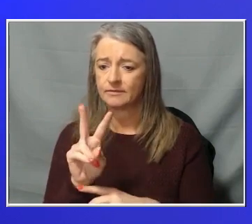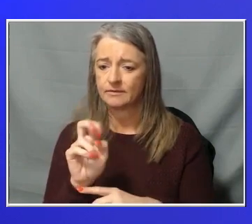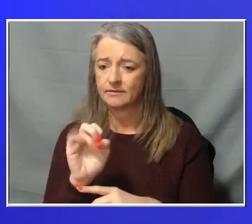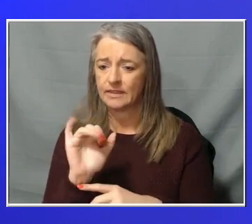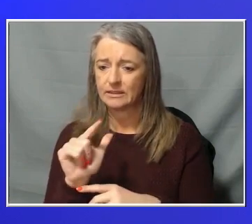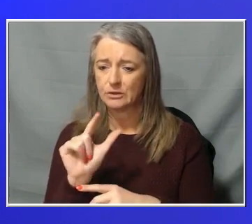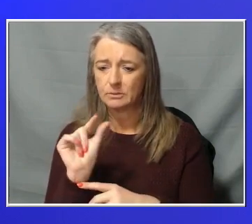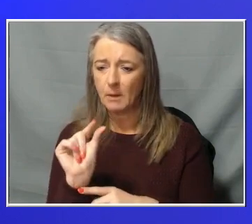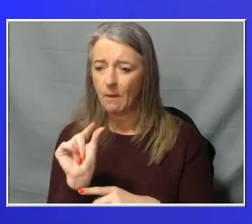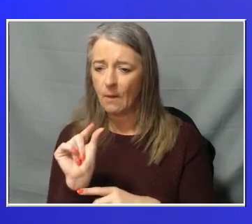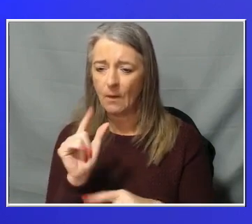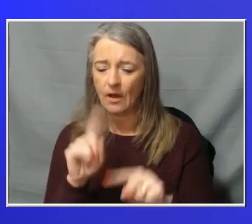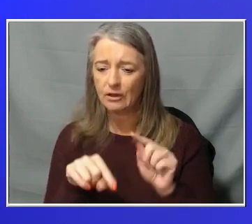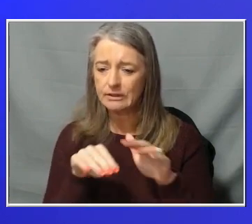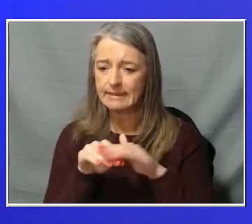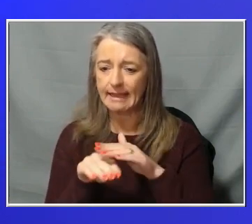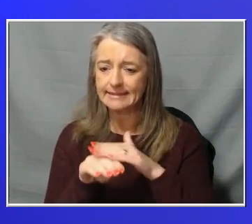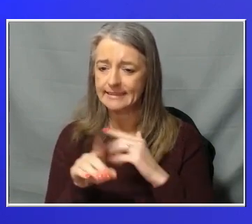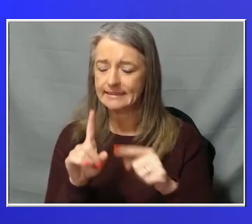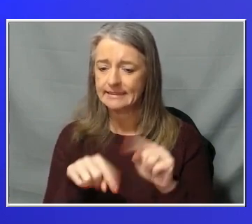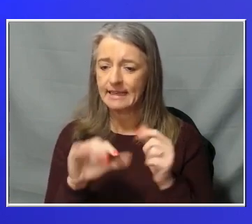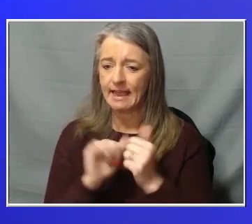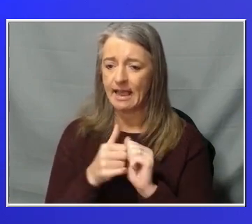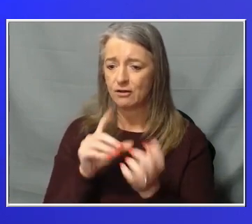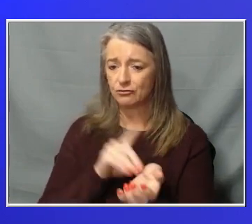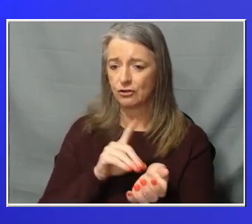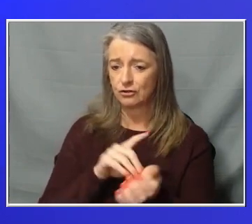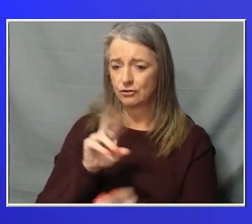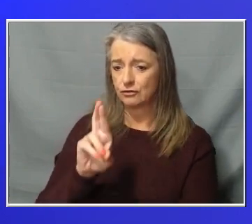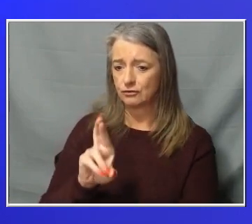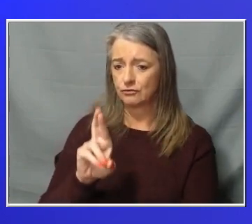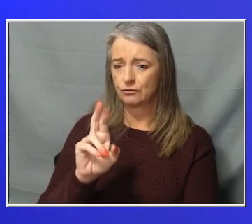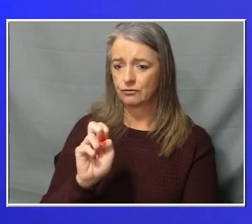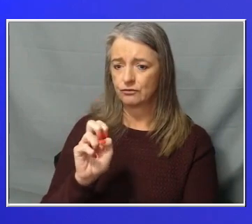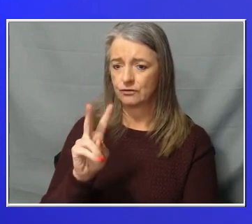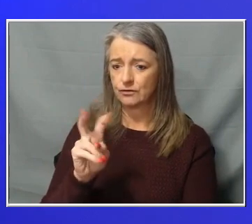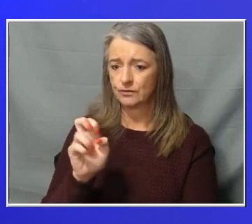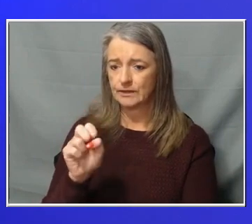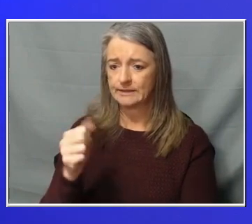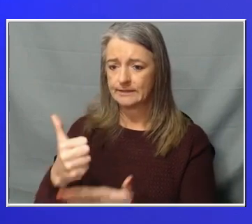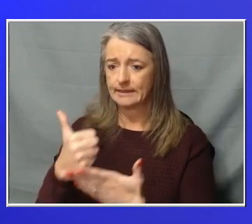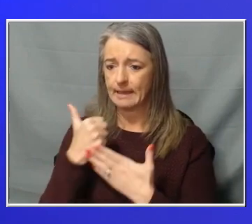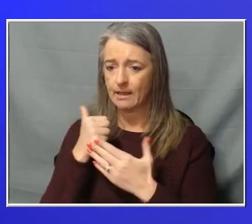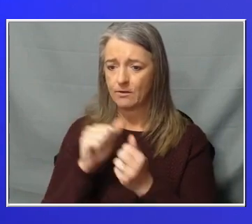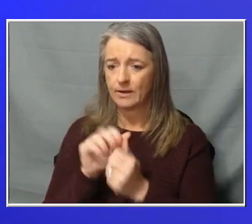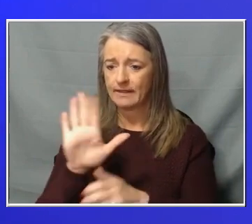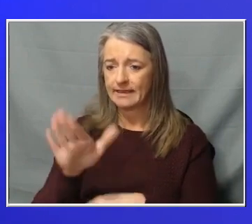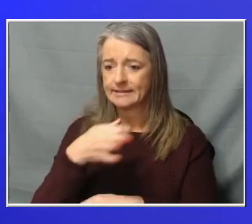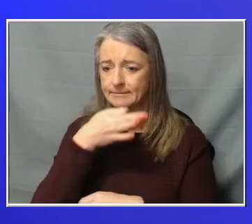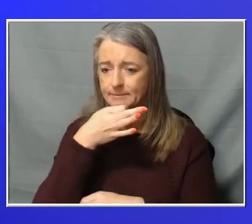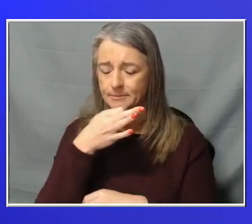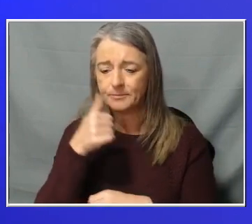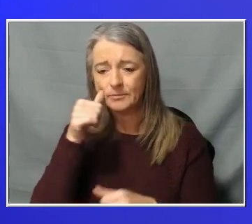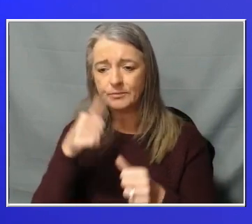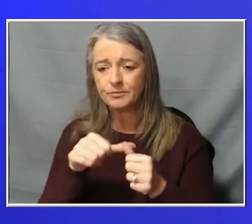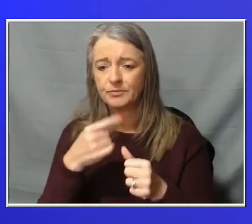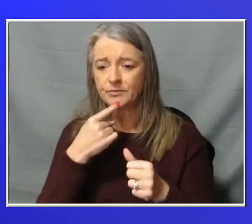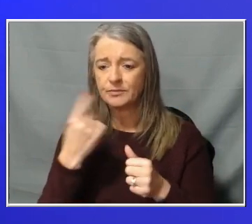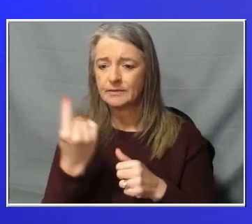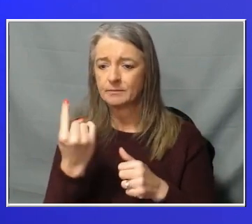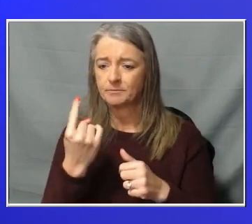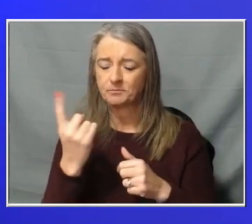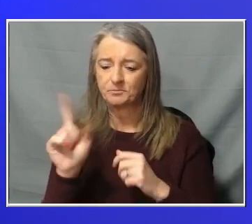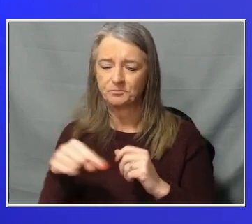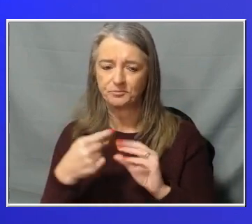even make the access. That's how Dr. Reeves helped us with his expertise. I remember him saying something to the effect